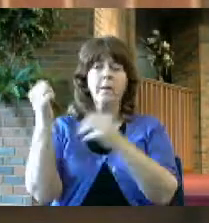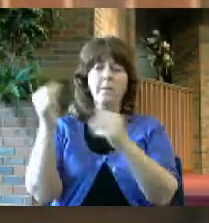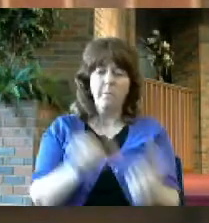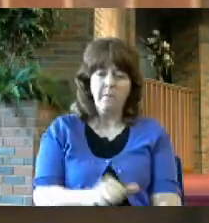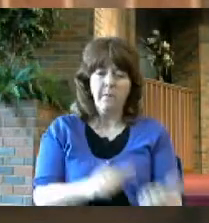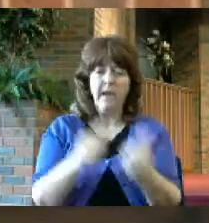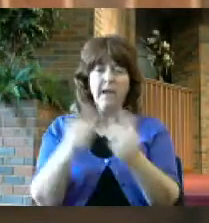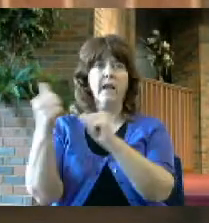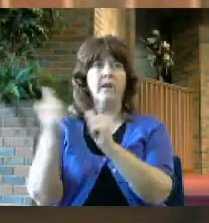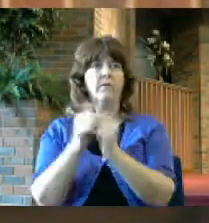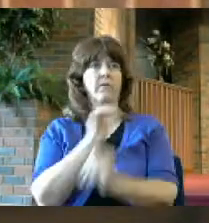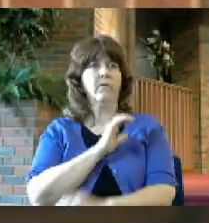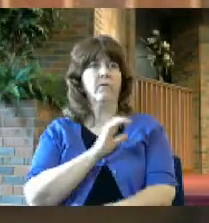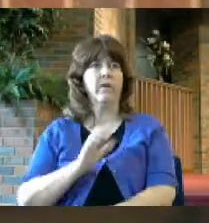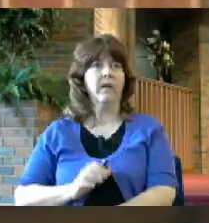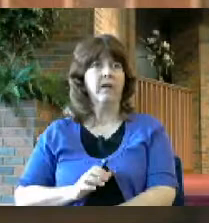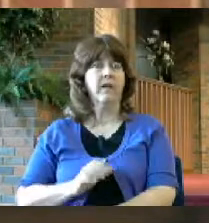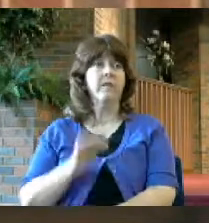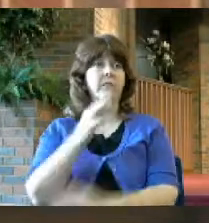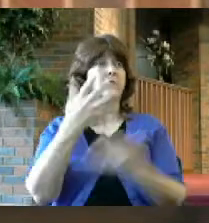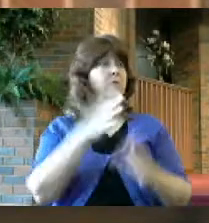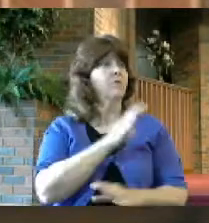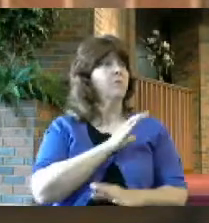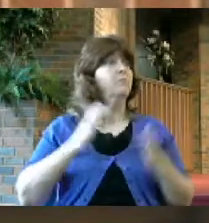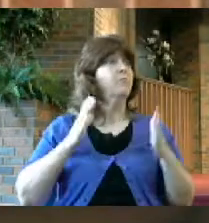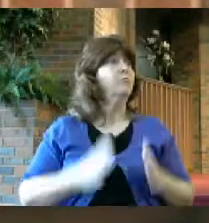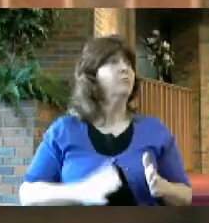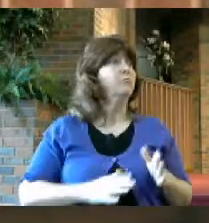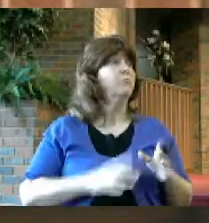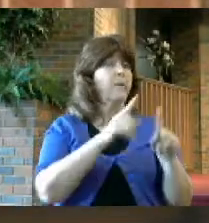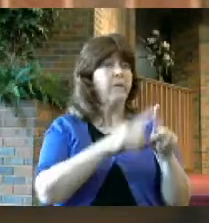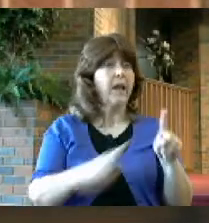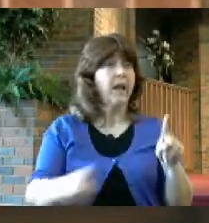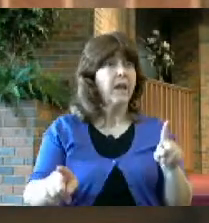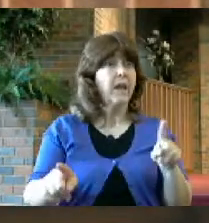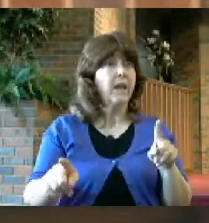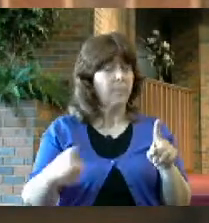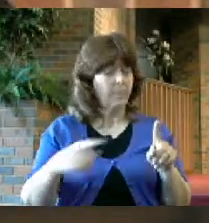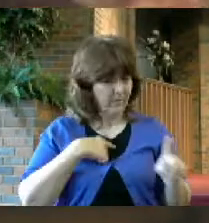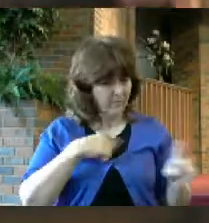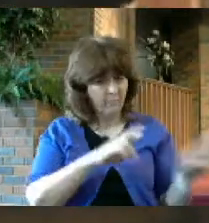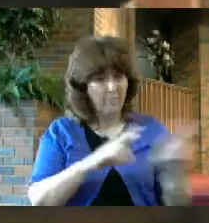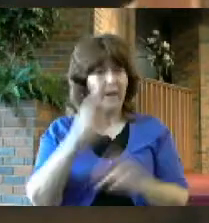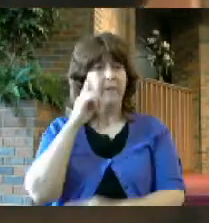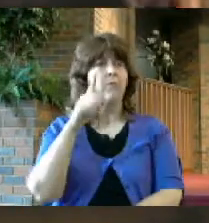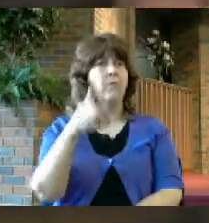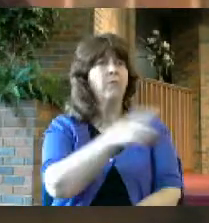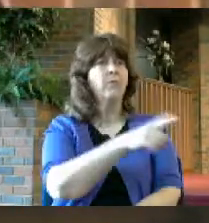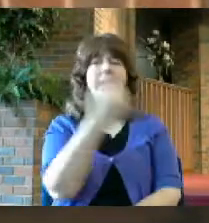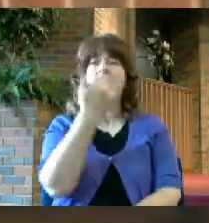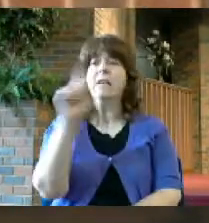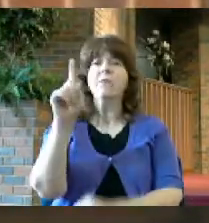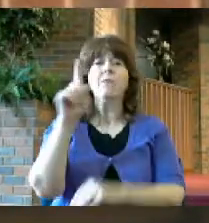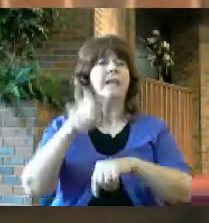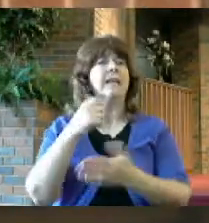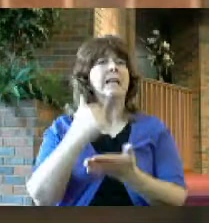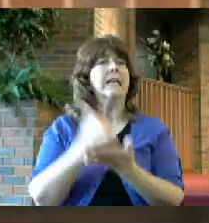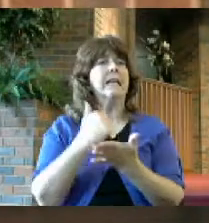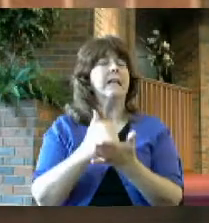of God but not faithful, the invitation is for you. If we can assist you spiritually, come as we stand and sing.